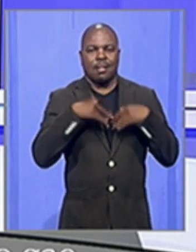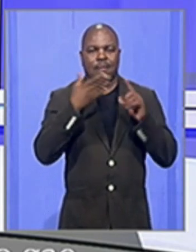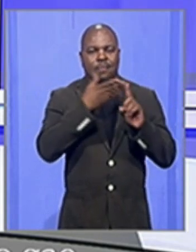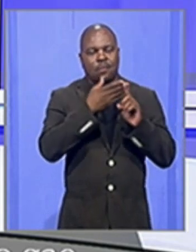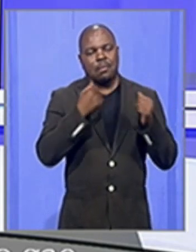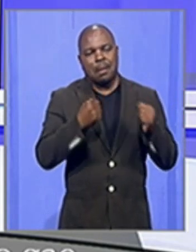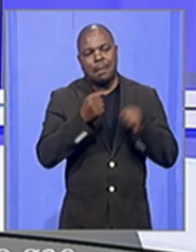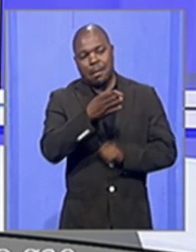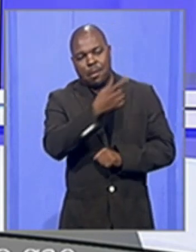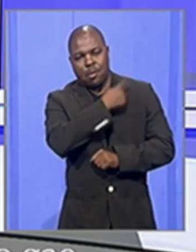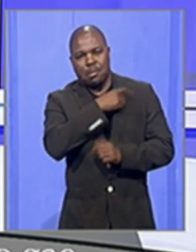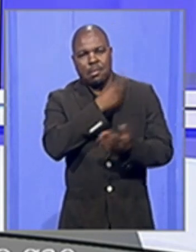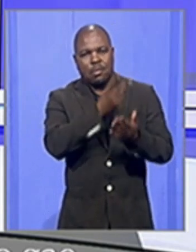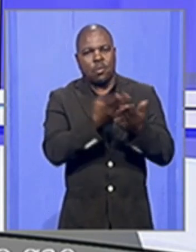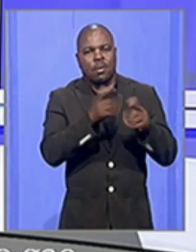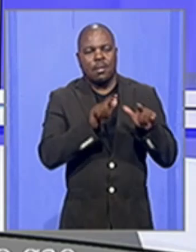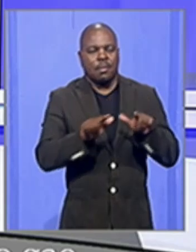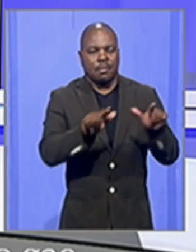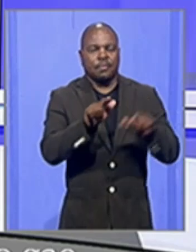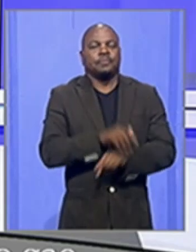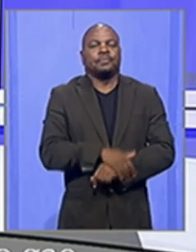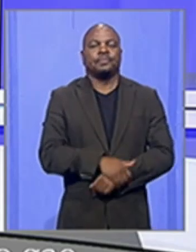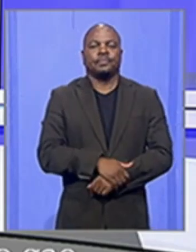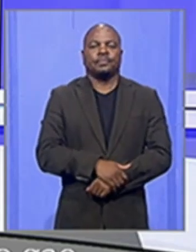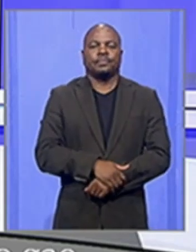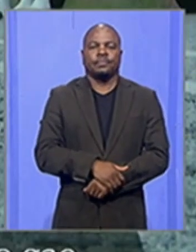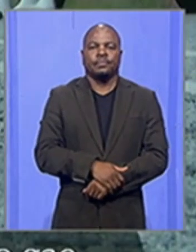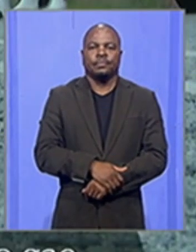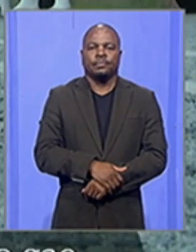a alafiwa kwa bookelong ba Limpopo.